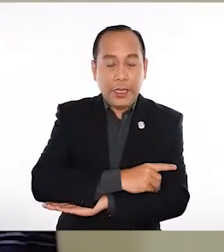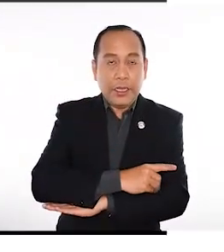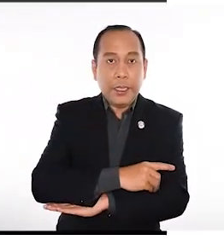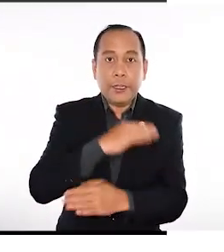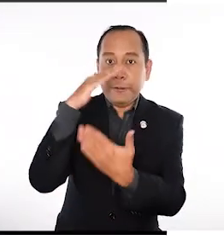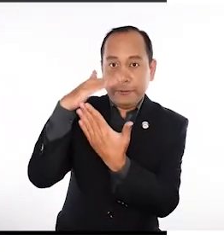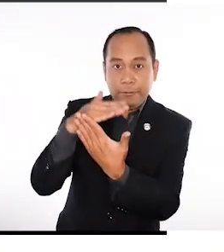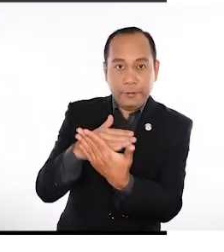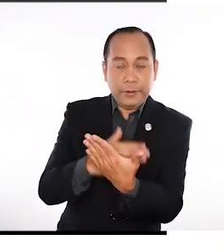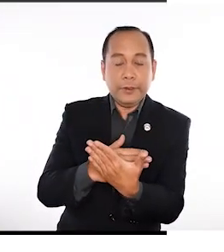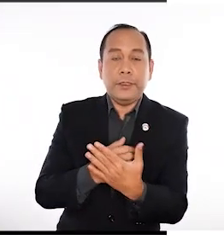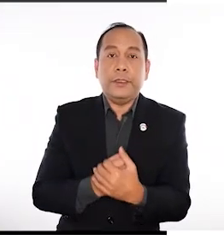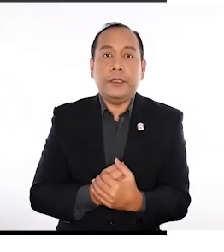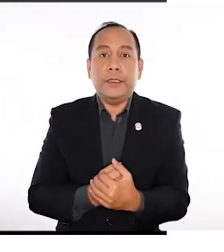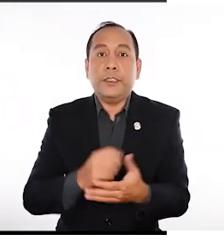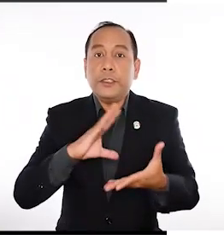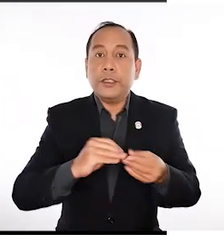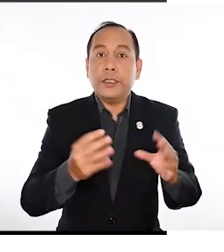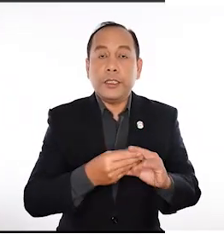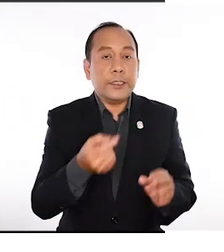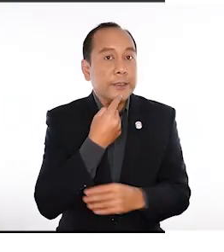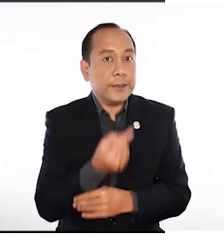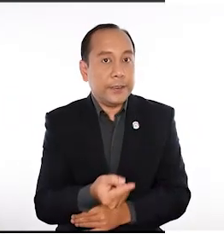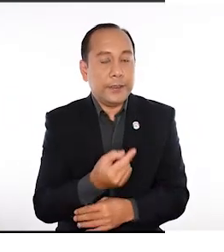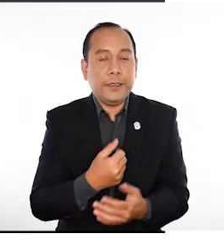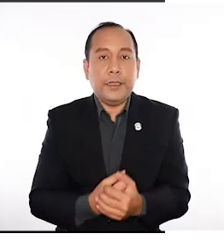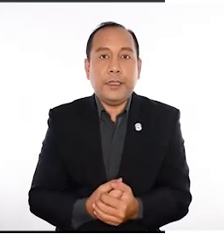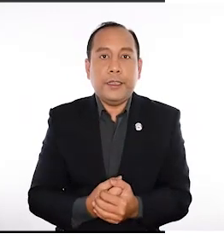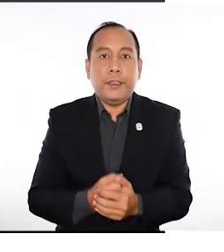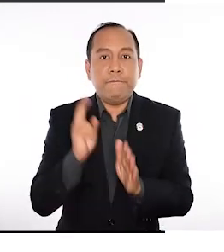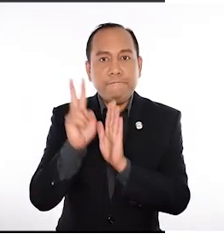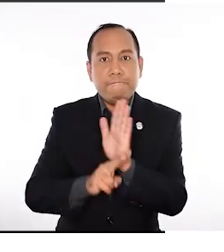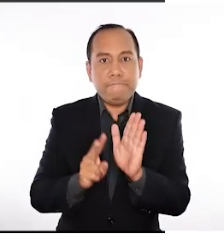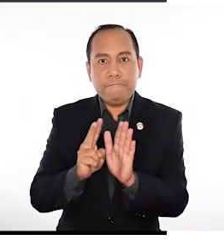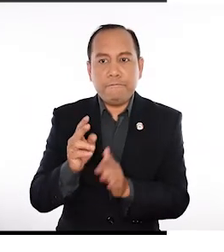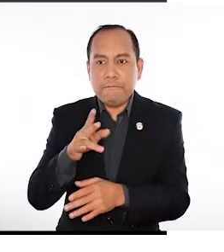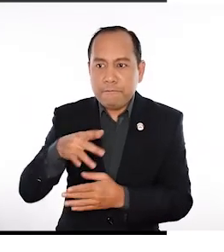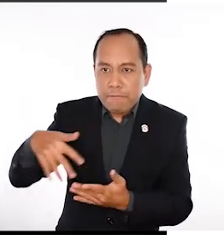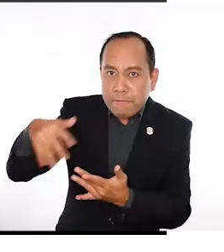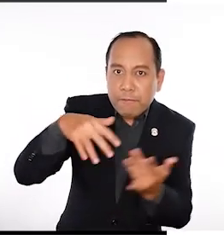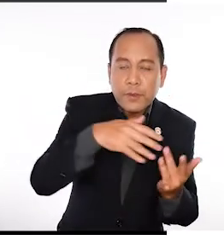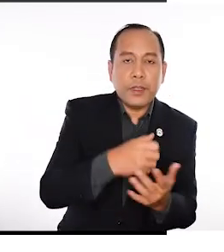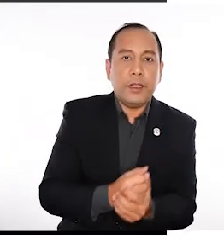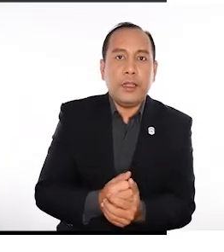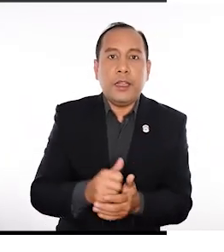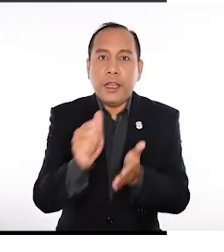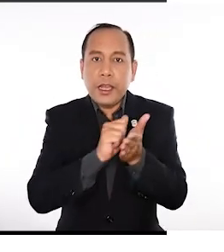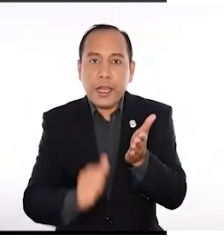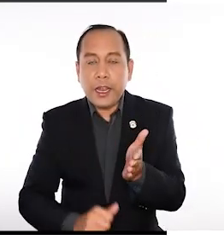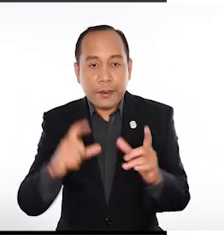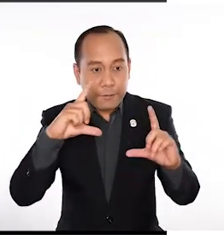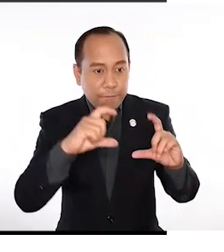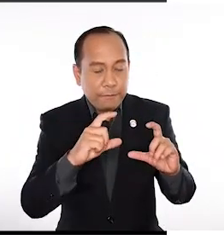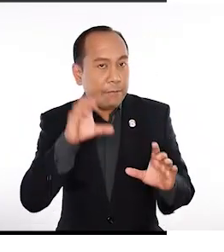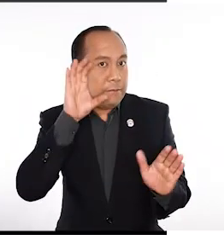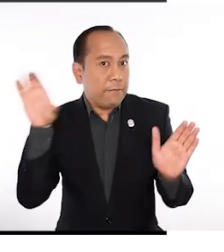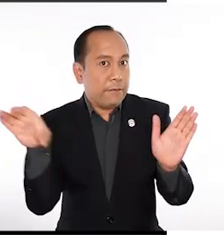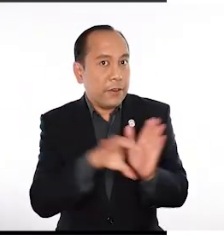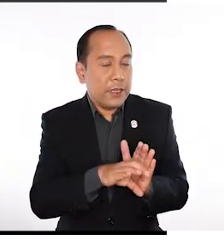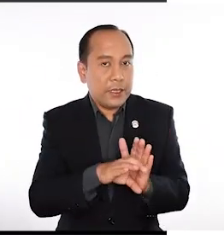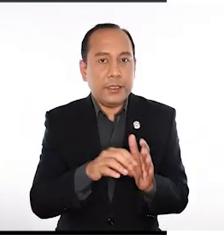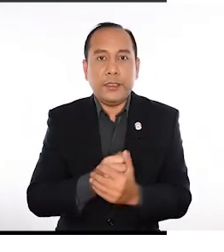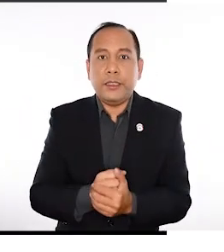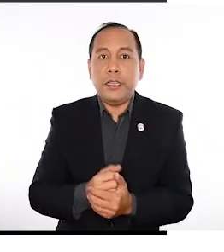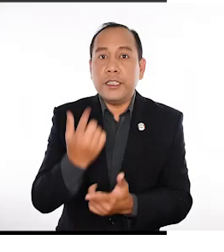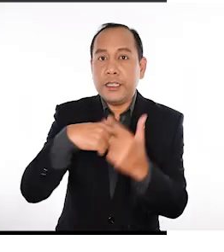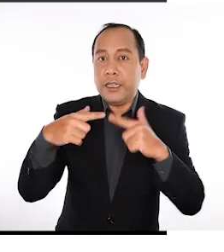mga sumusunod: storytelling, virtual tour, art and photo exhibit, sign